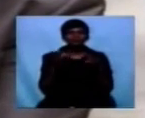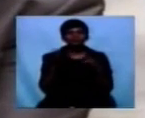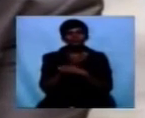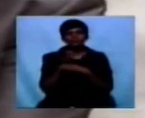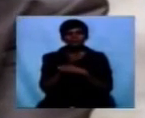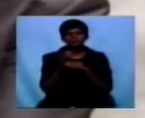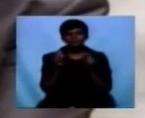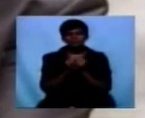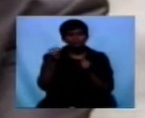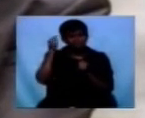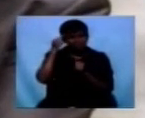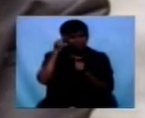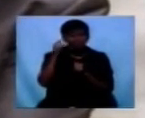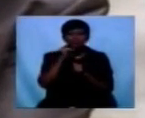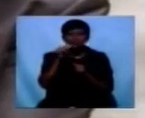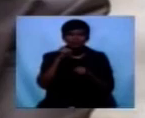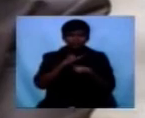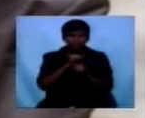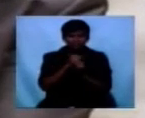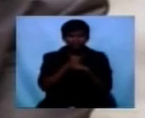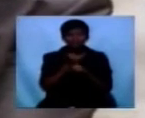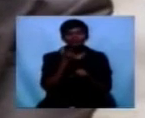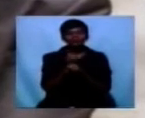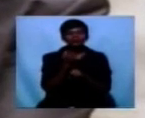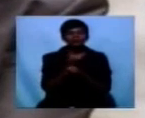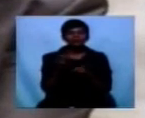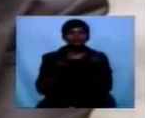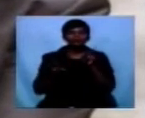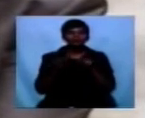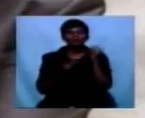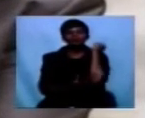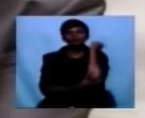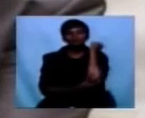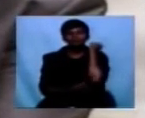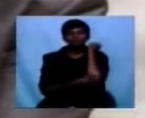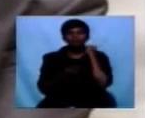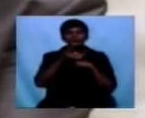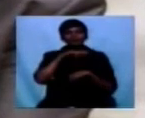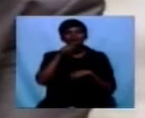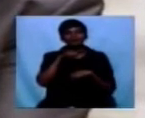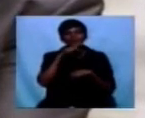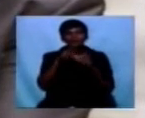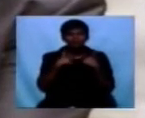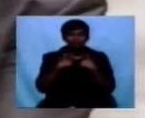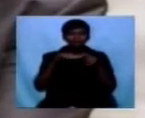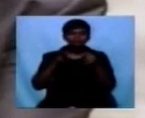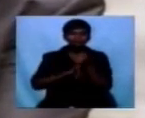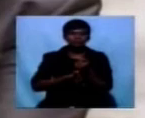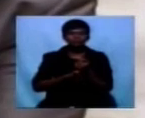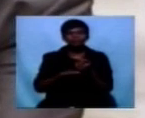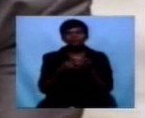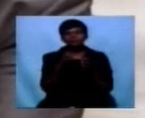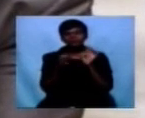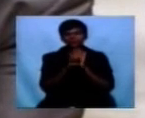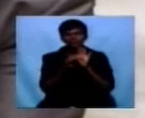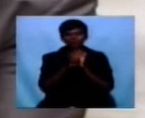must not make it difficult for the poor Zambian people in Karingaringa to have access to social amenities, things like